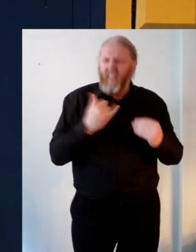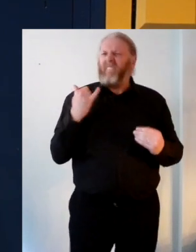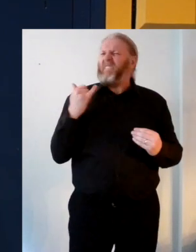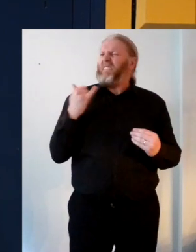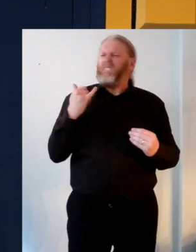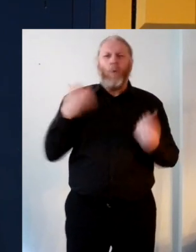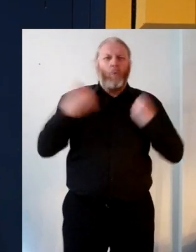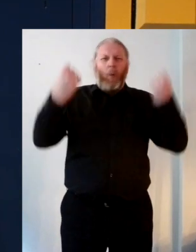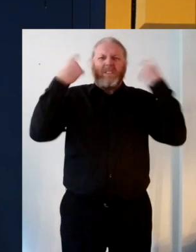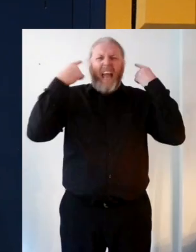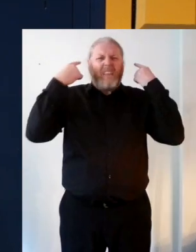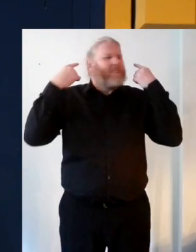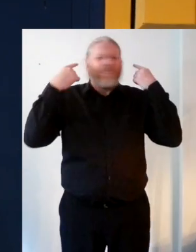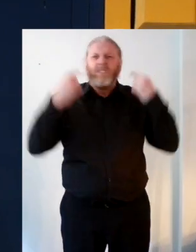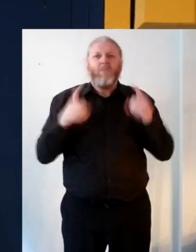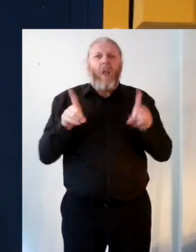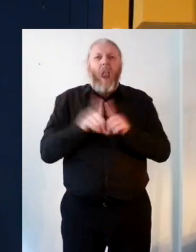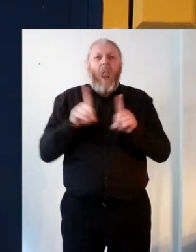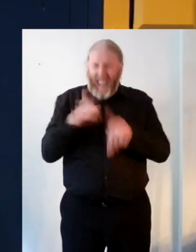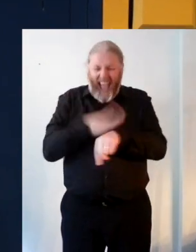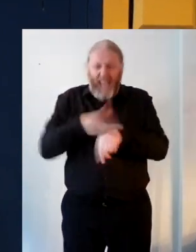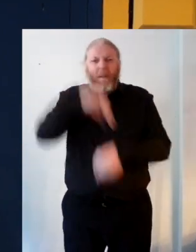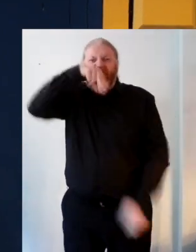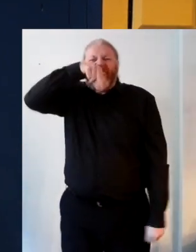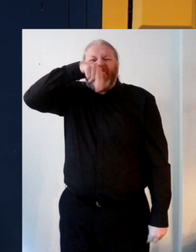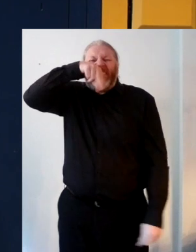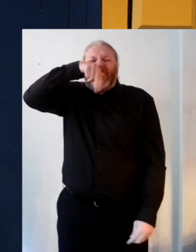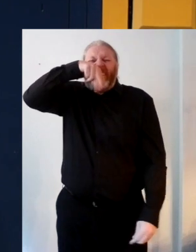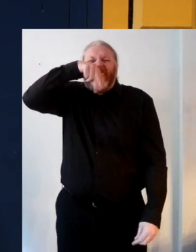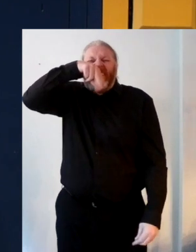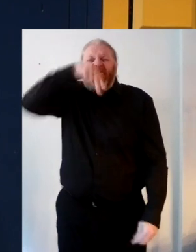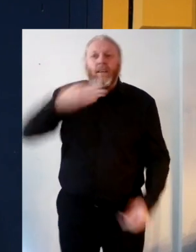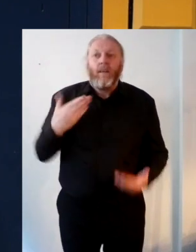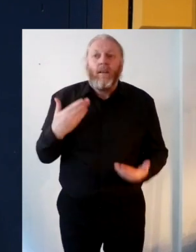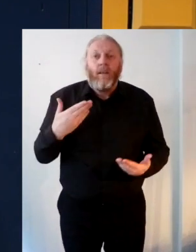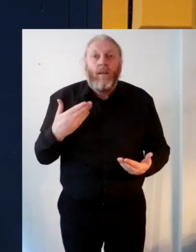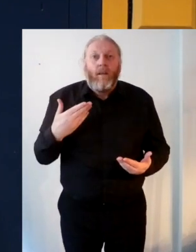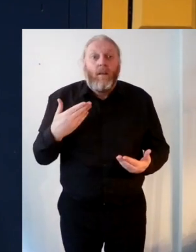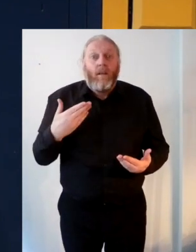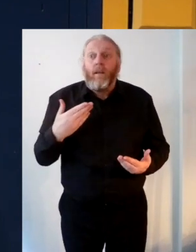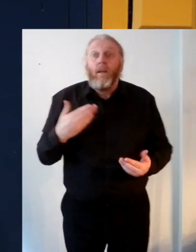I don't understand. Hey, does anyone understand chipmunk?